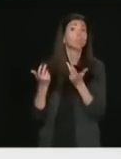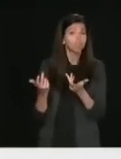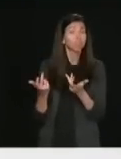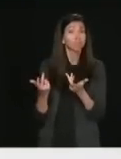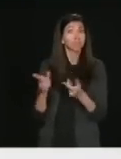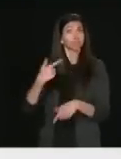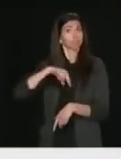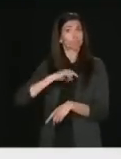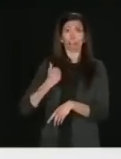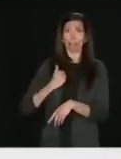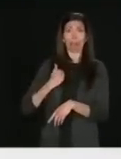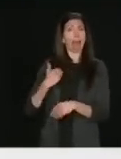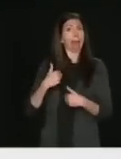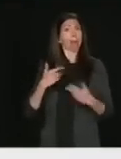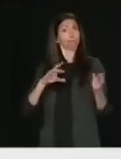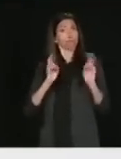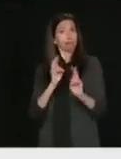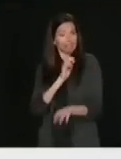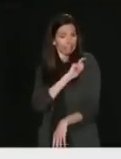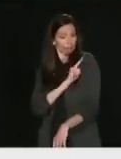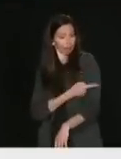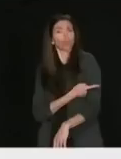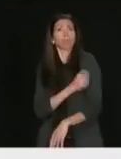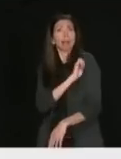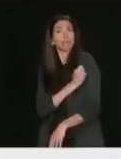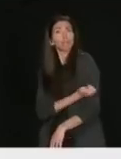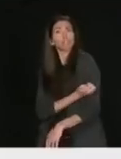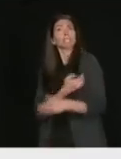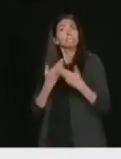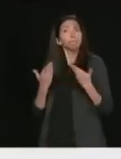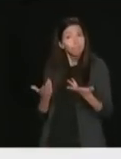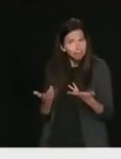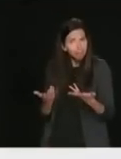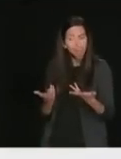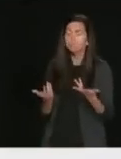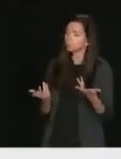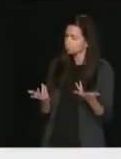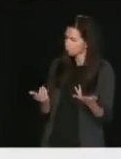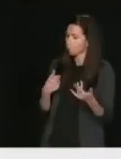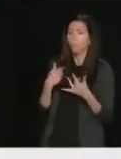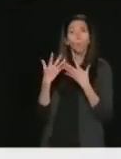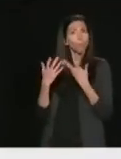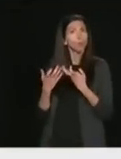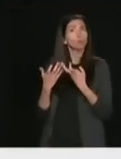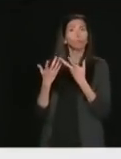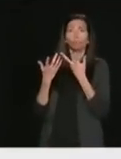demonstrate that we're going forward responsibly by working with our partners.